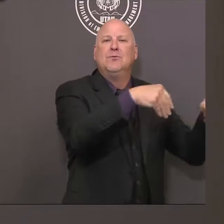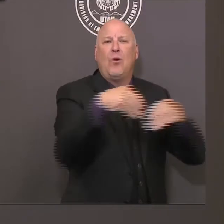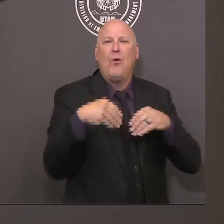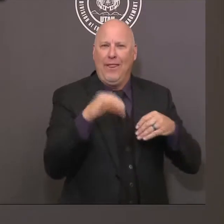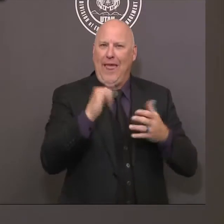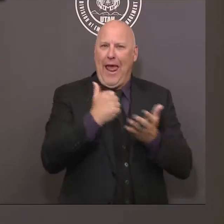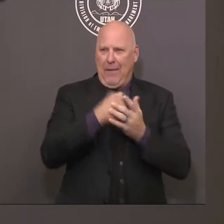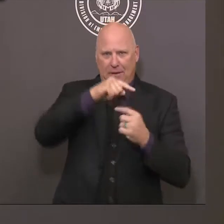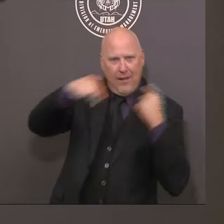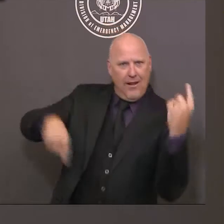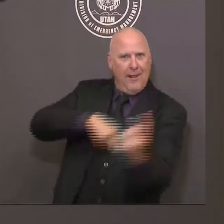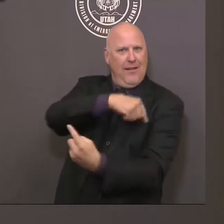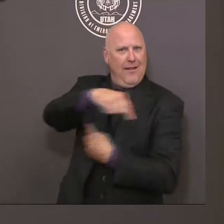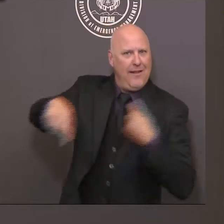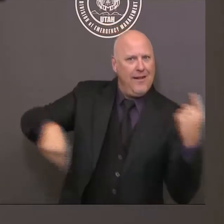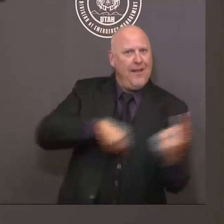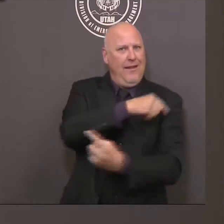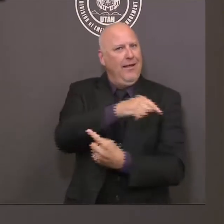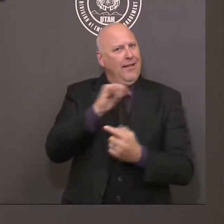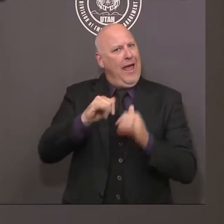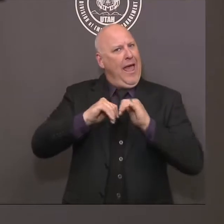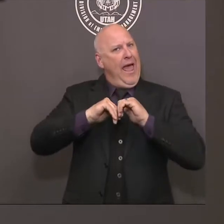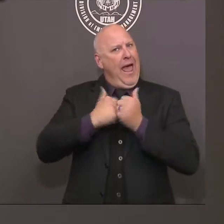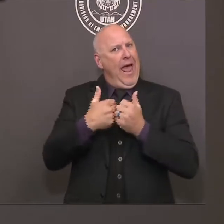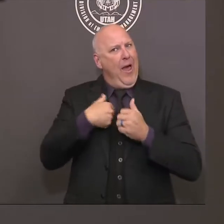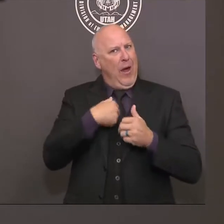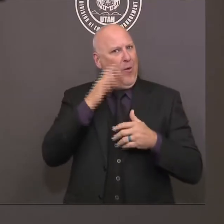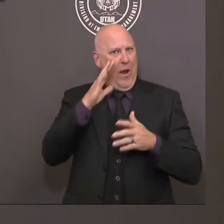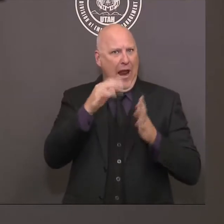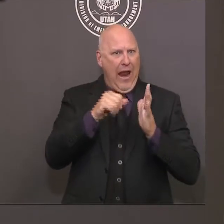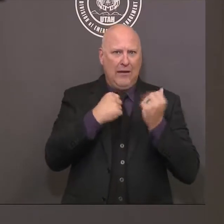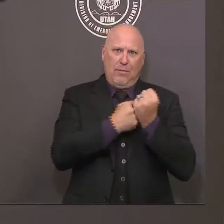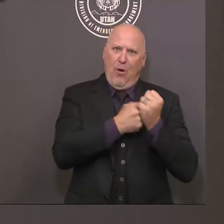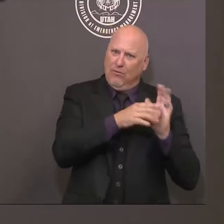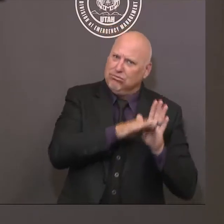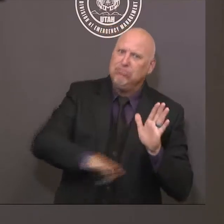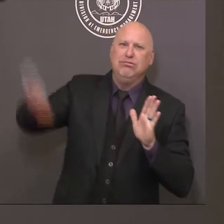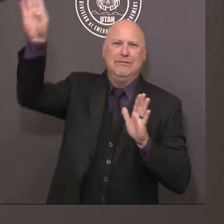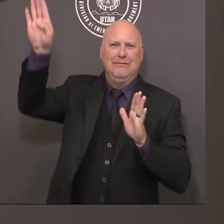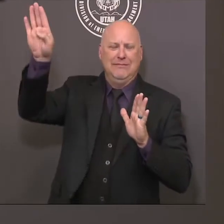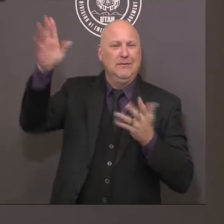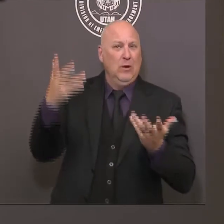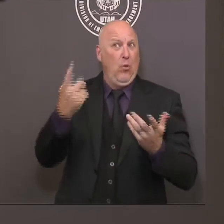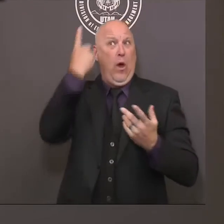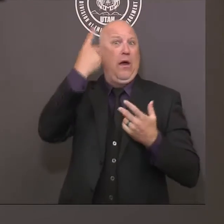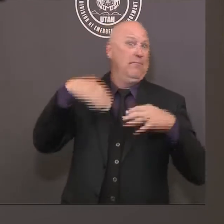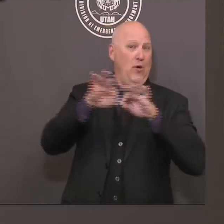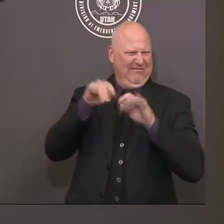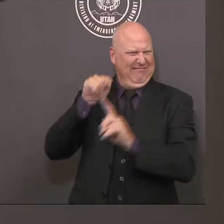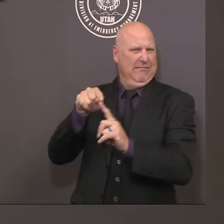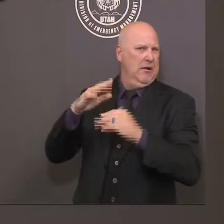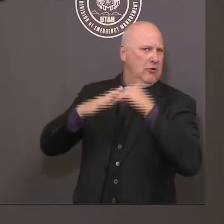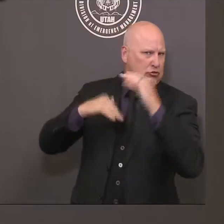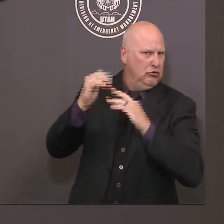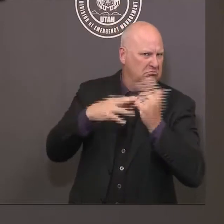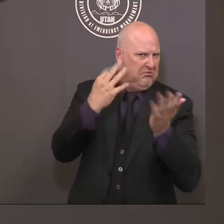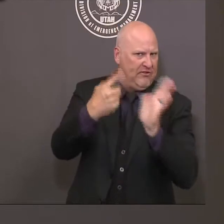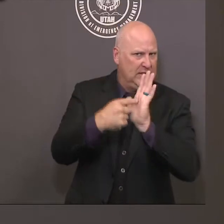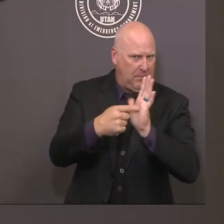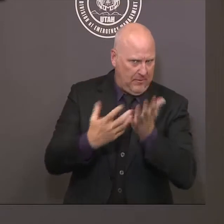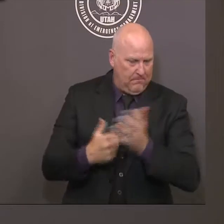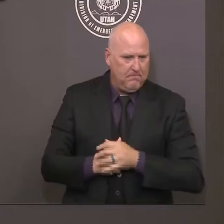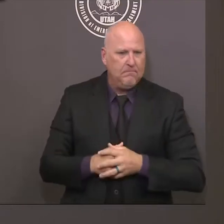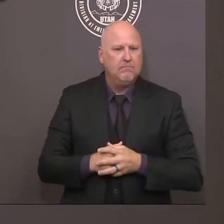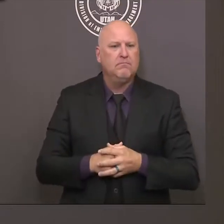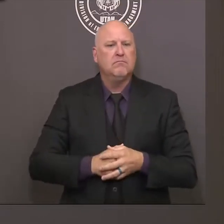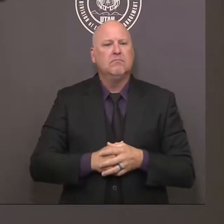nation this last decade. Many of the recommendations are going to be part of this Volume 4, which include